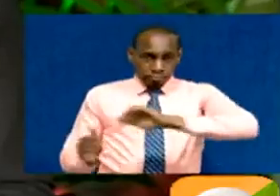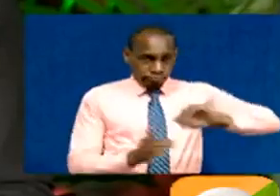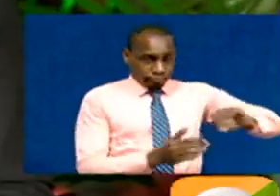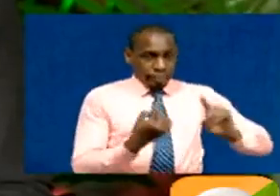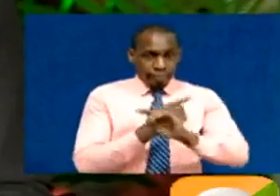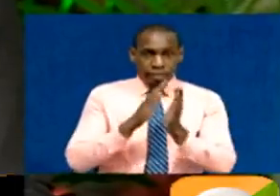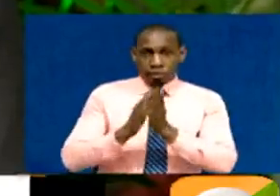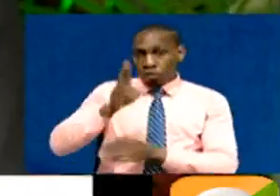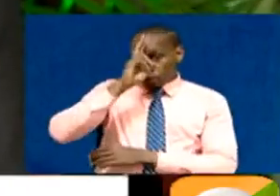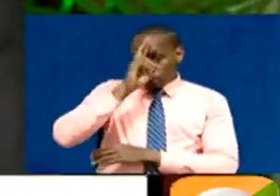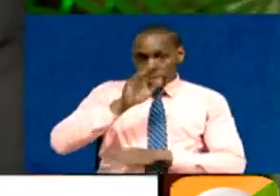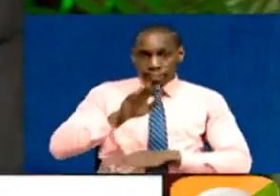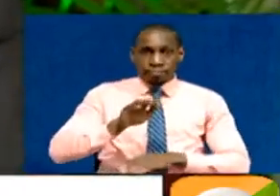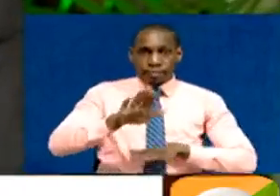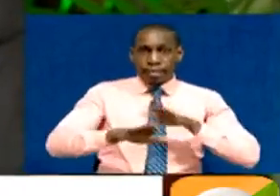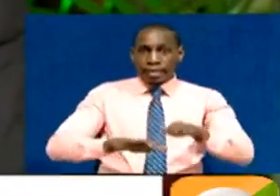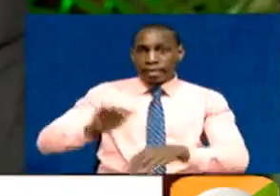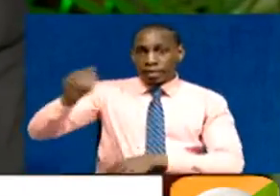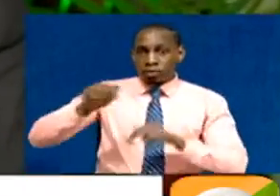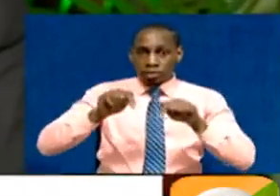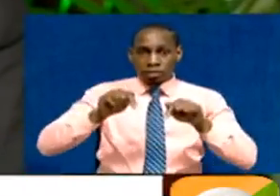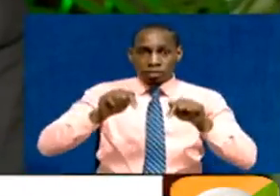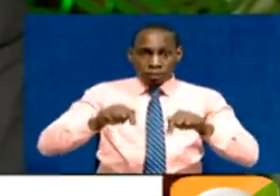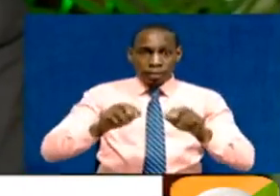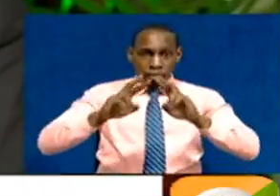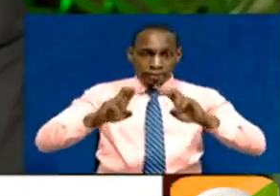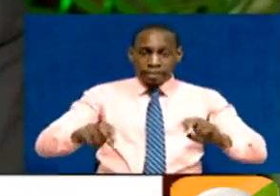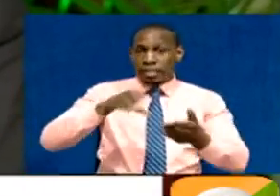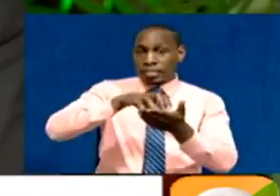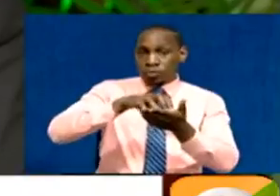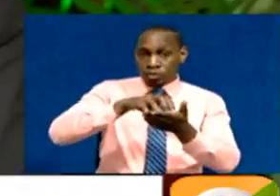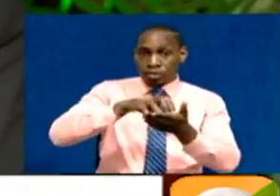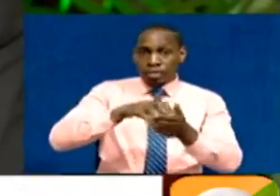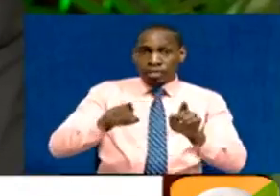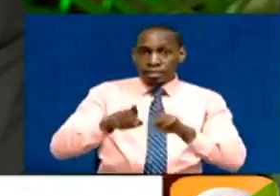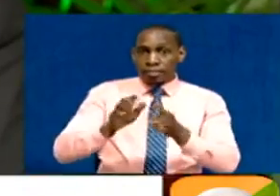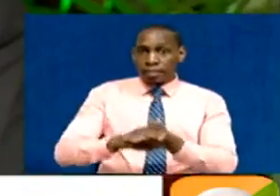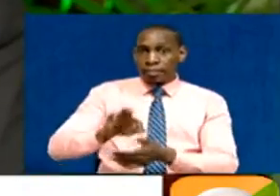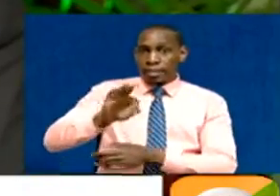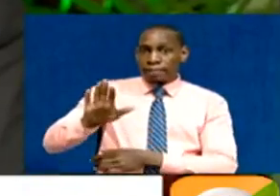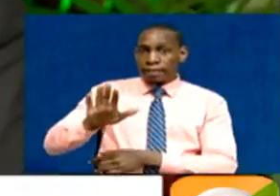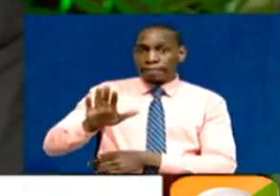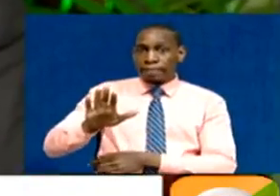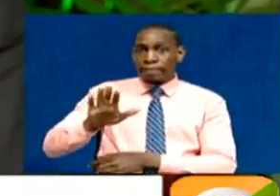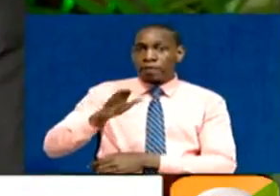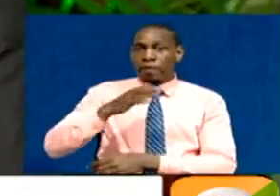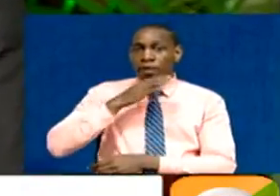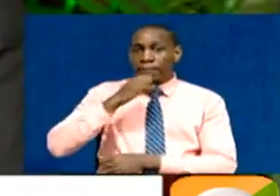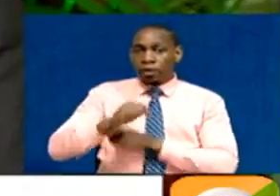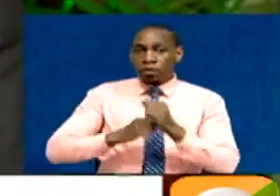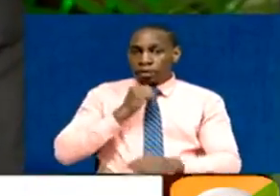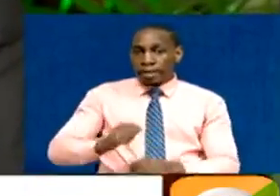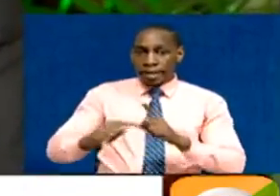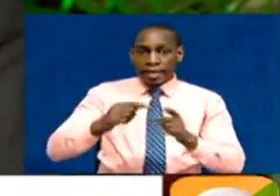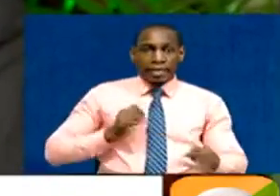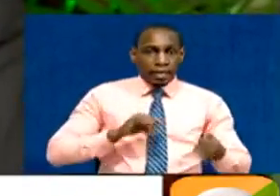And police in Kirinyaga County are tonight investigating the circumstances under which a 35-year-old man allegedly